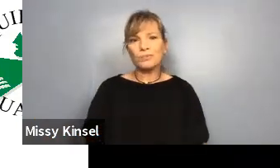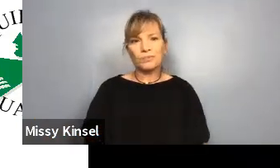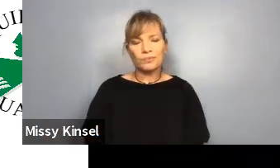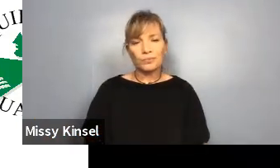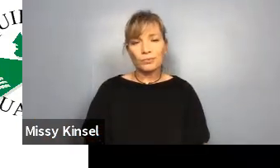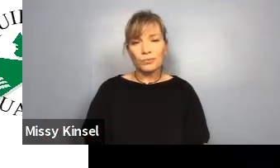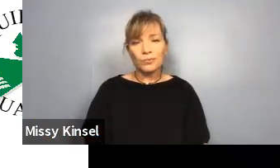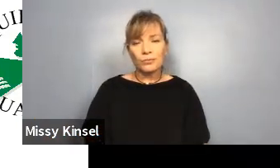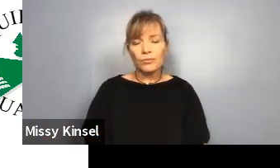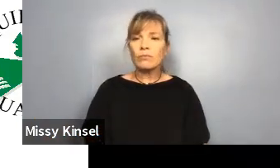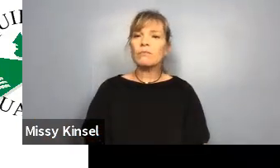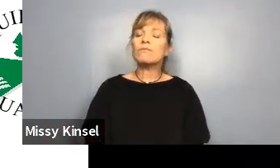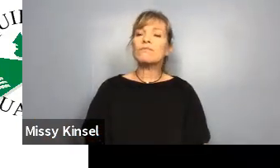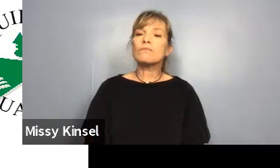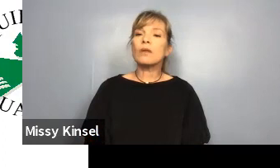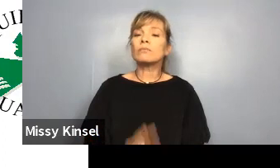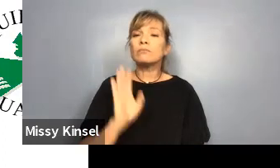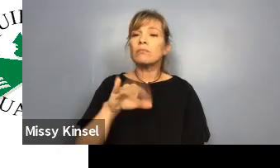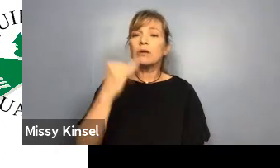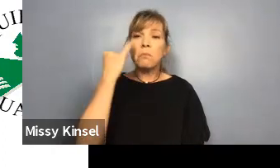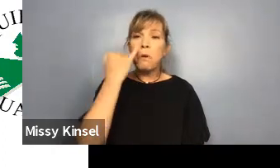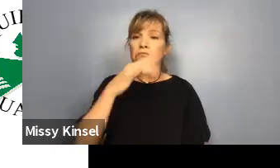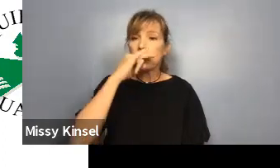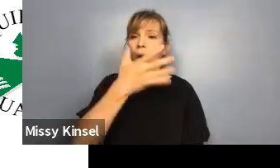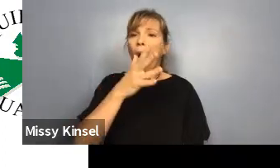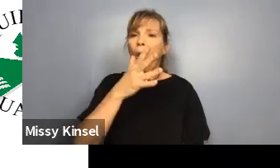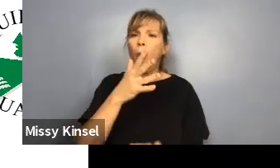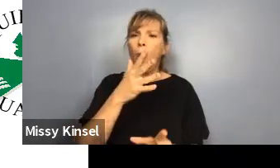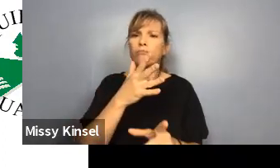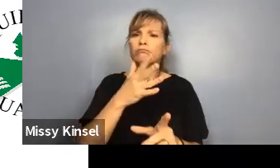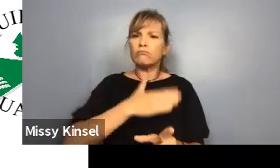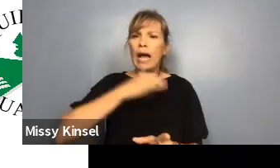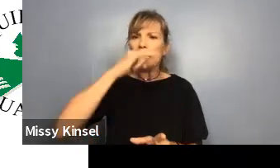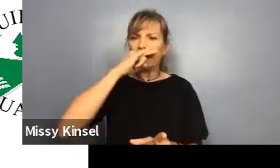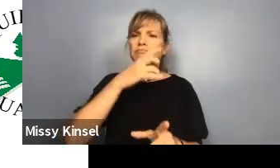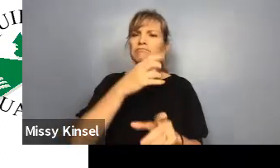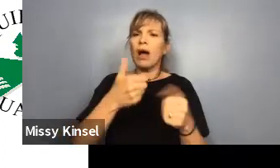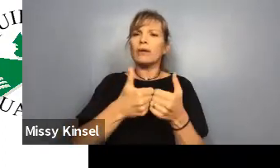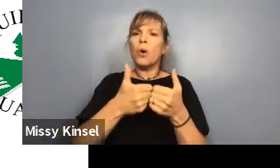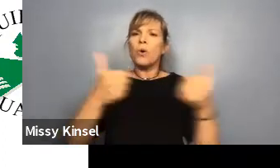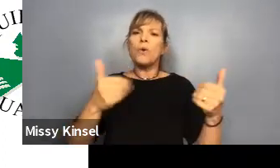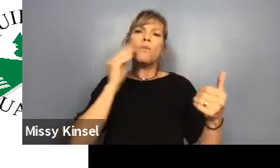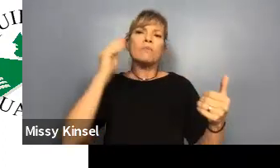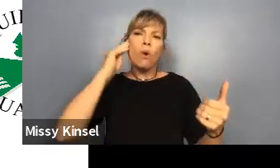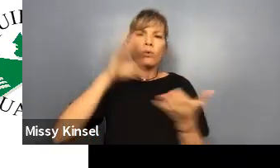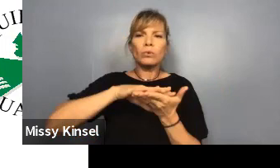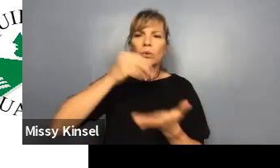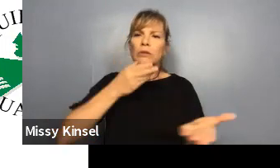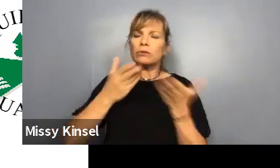So if your child has received remote learning services, we kind of want to know